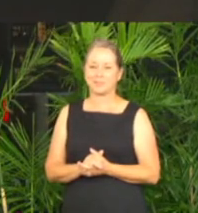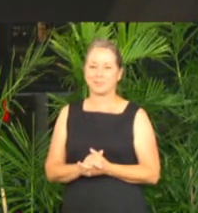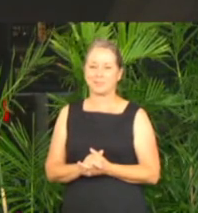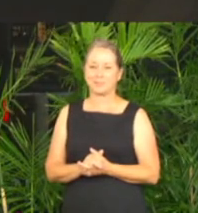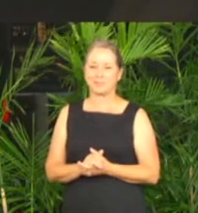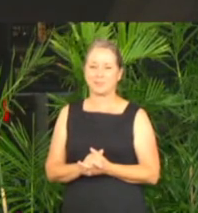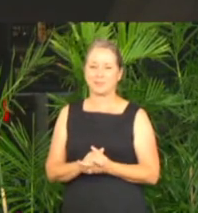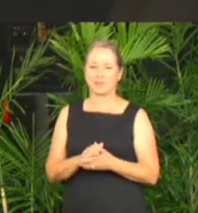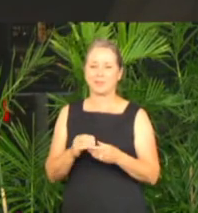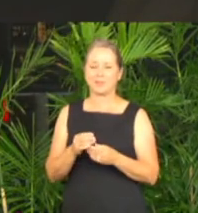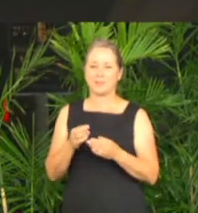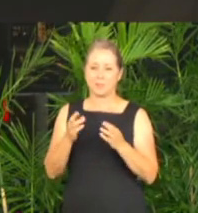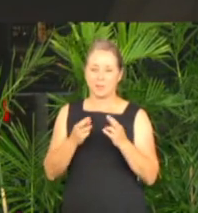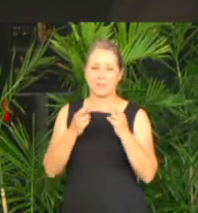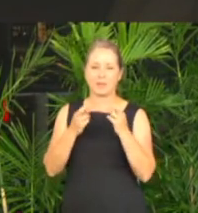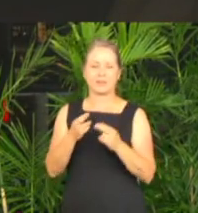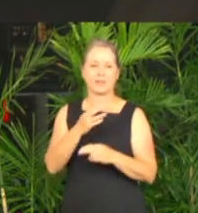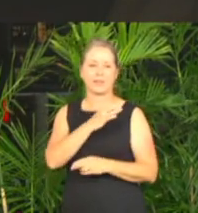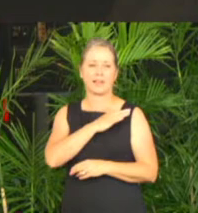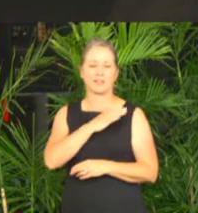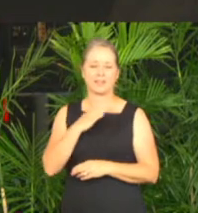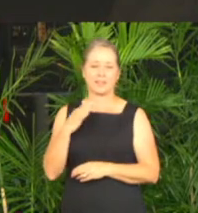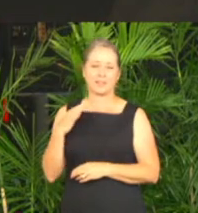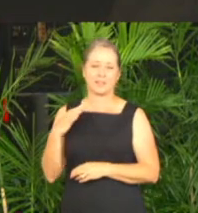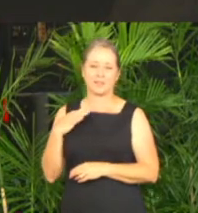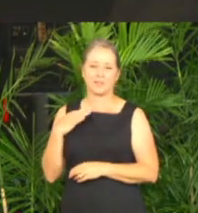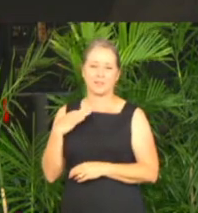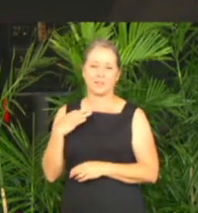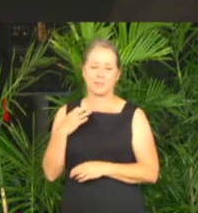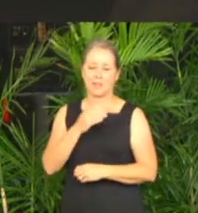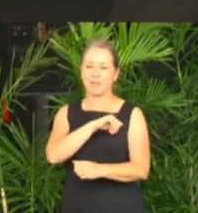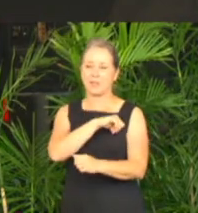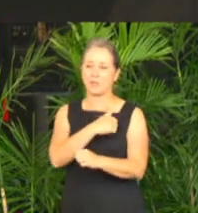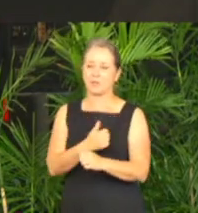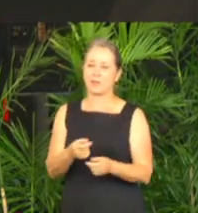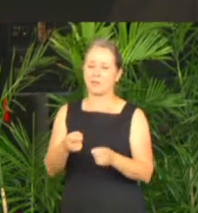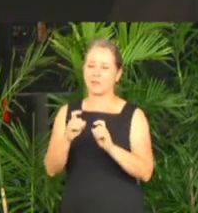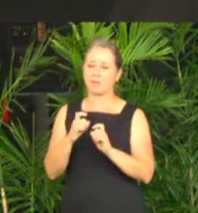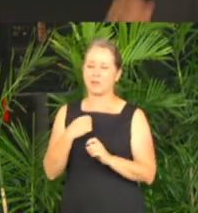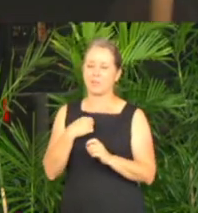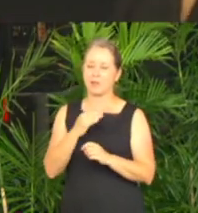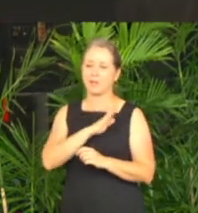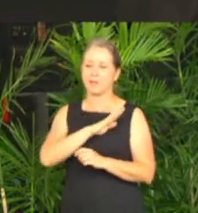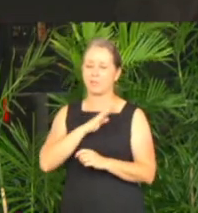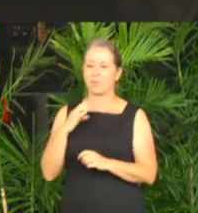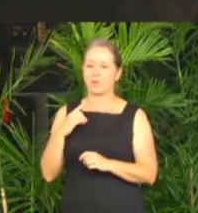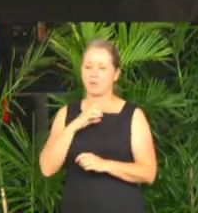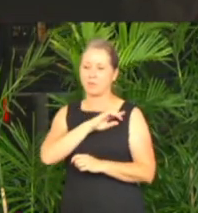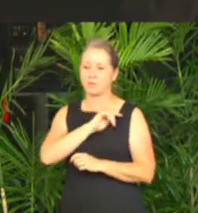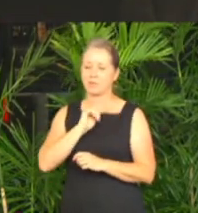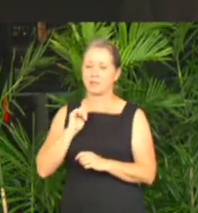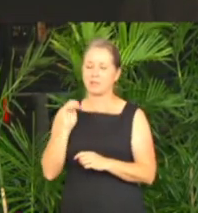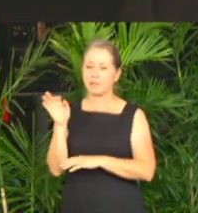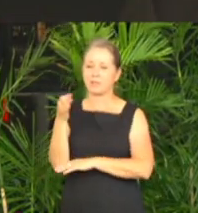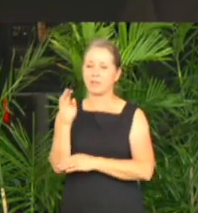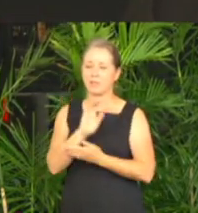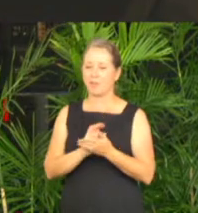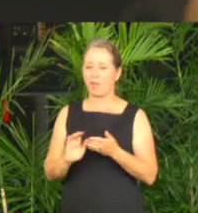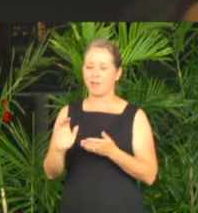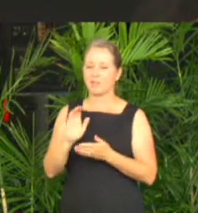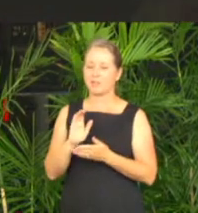Upon the recommendation of the faculty, and by the authority vested in me by the Board of Trustees of Flagler